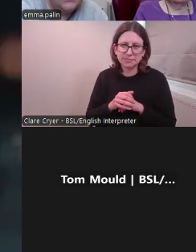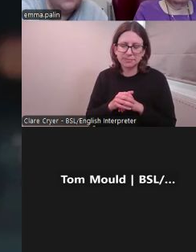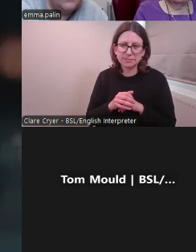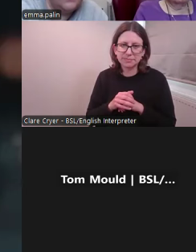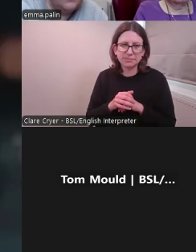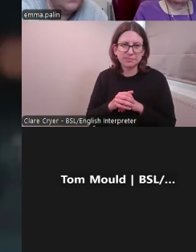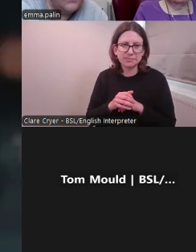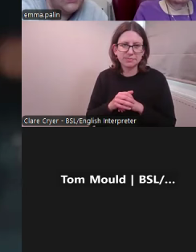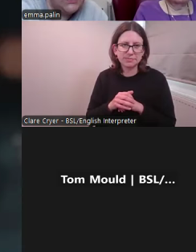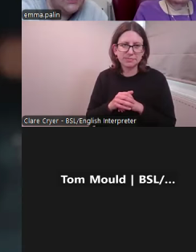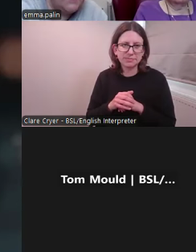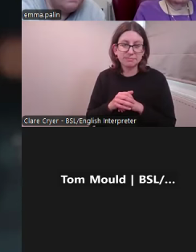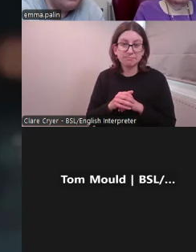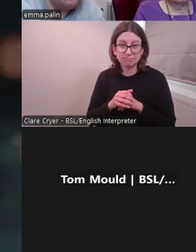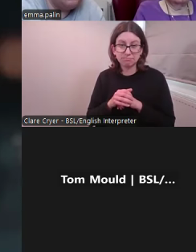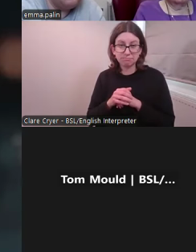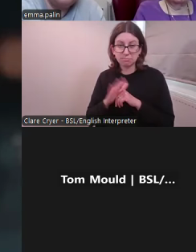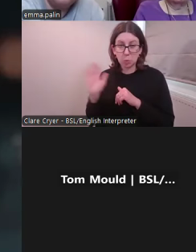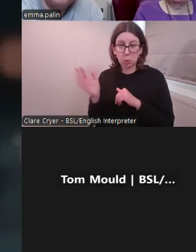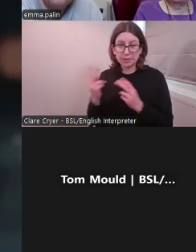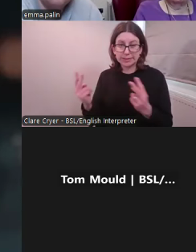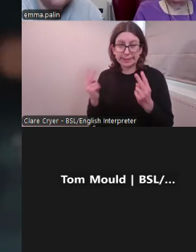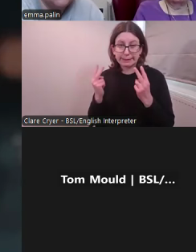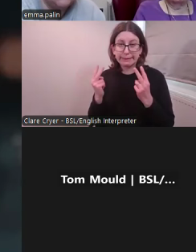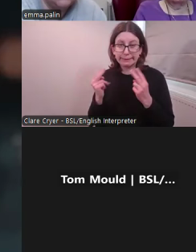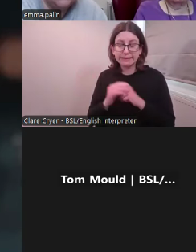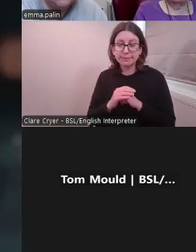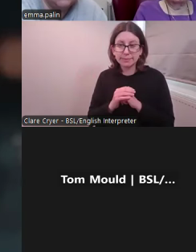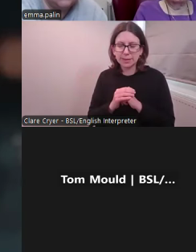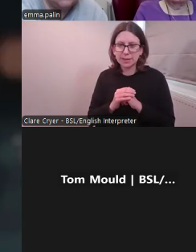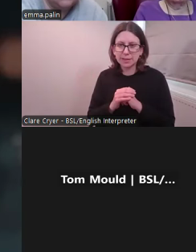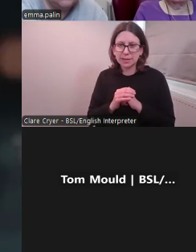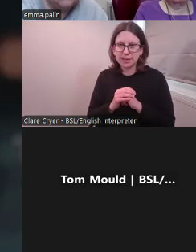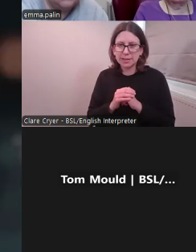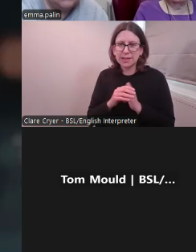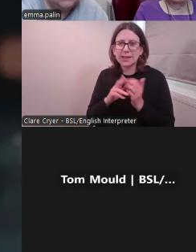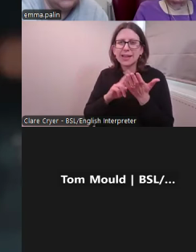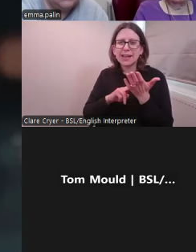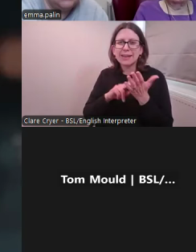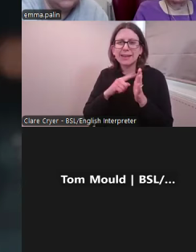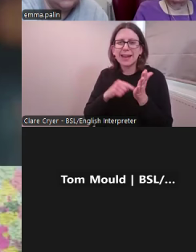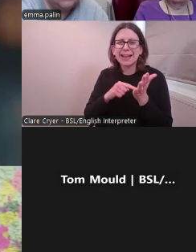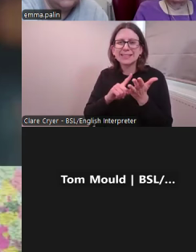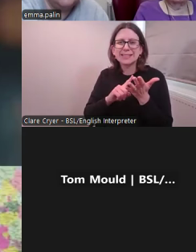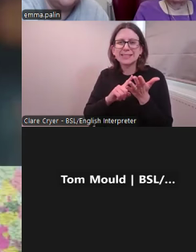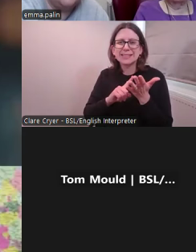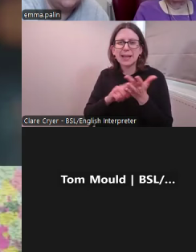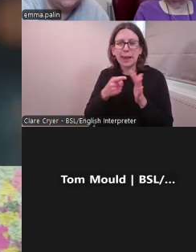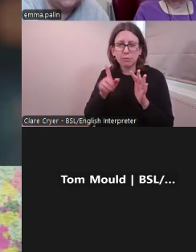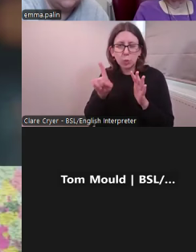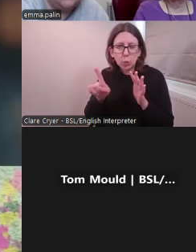Can you see that? Yeah, just take it off that. Can you see your presenter view, Em? Yeah?